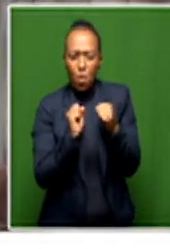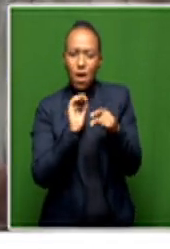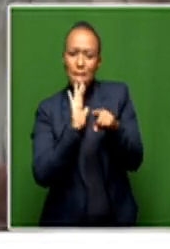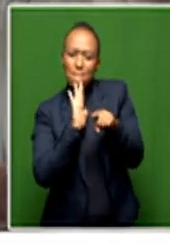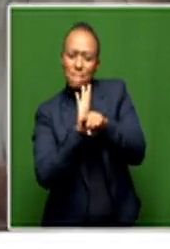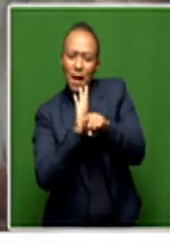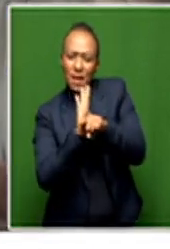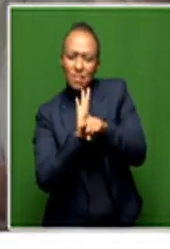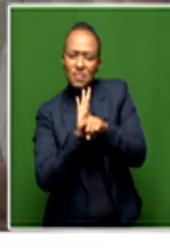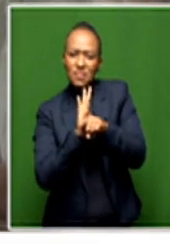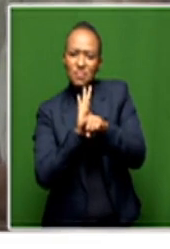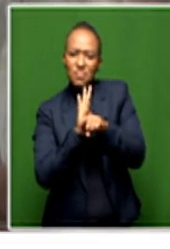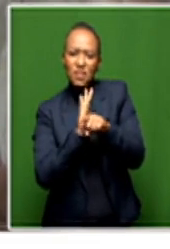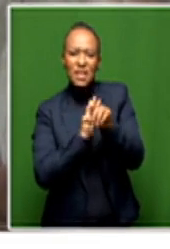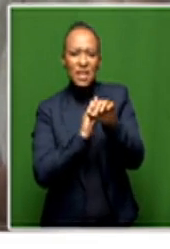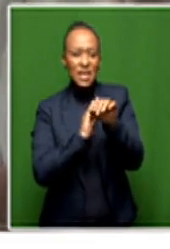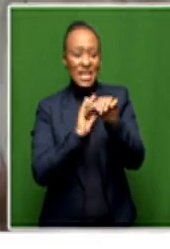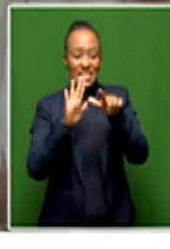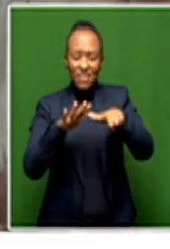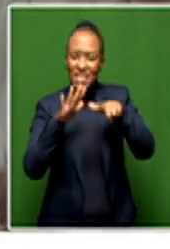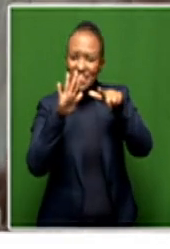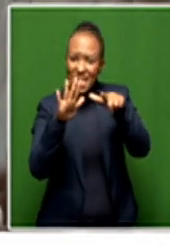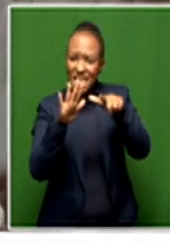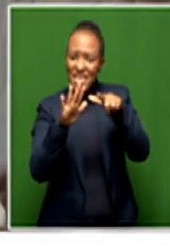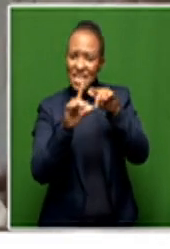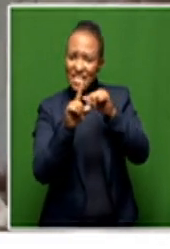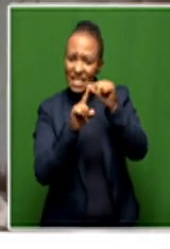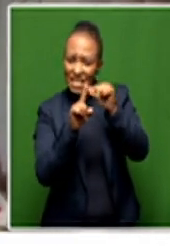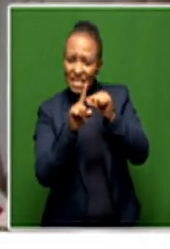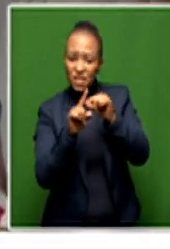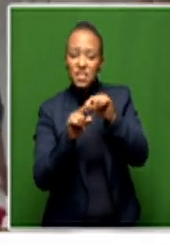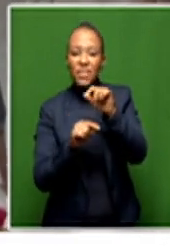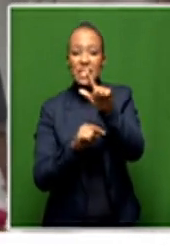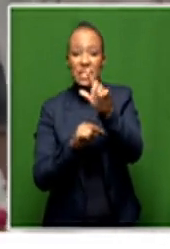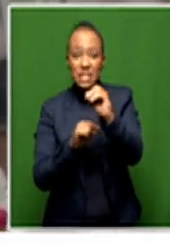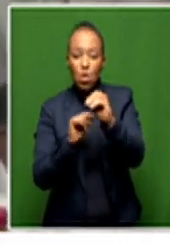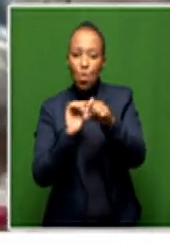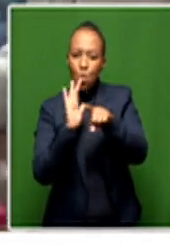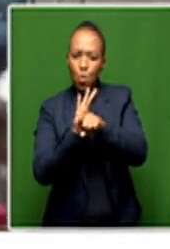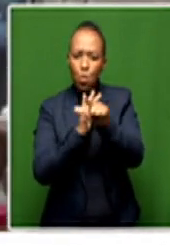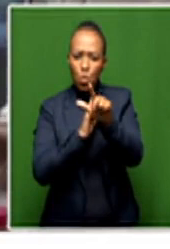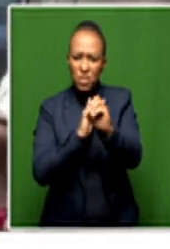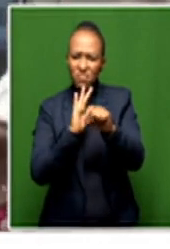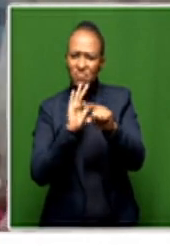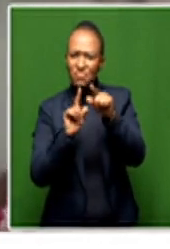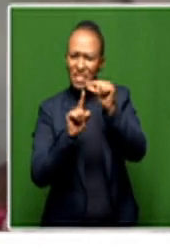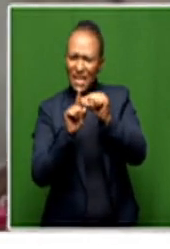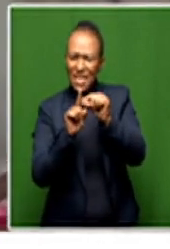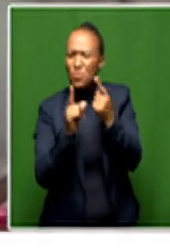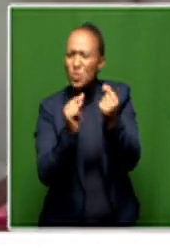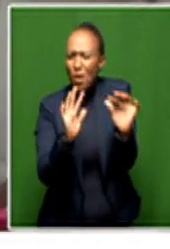minus 70. Minus 17 degrees. How are we, 70 degrees, how are we possibly going to do that?